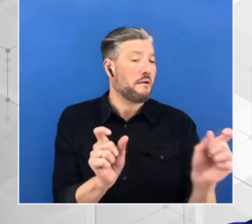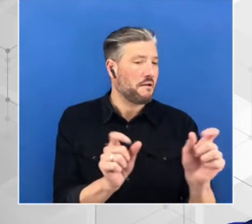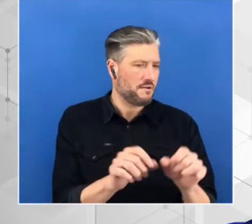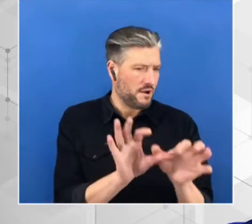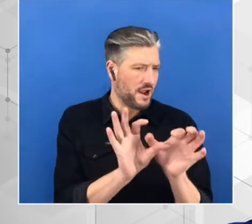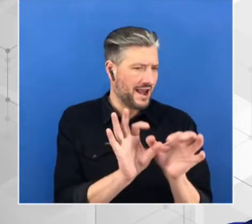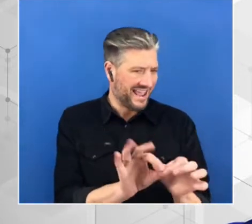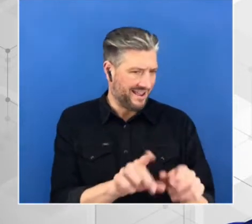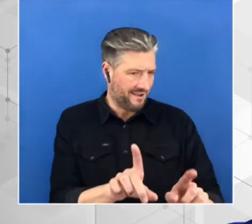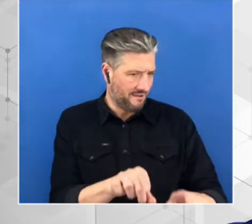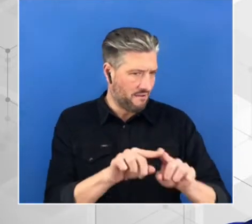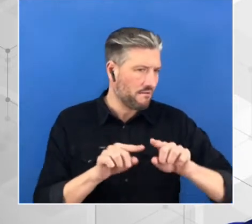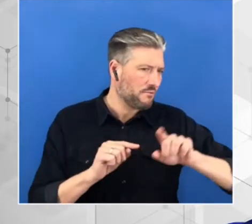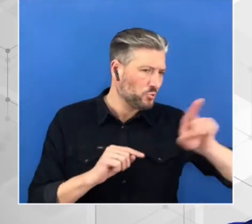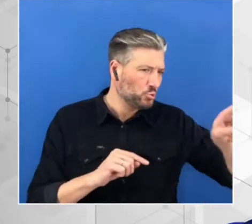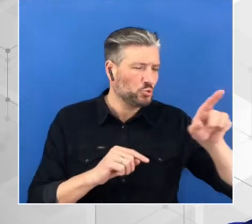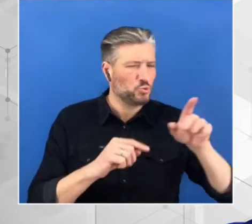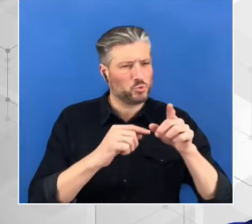it.